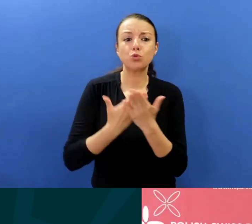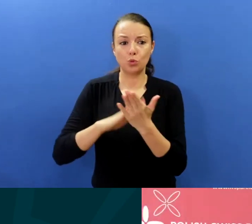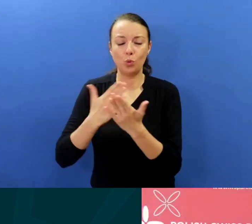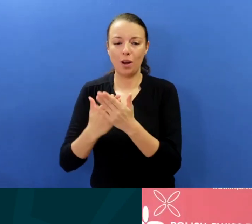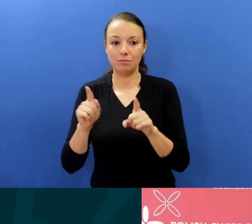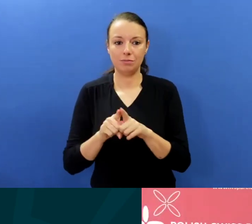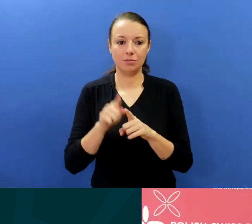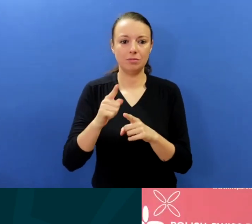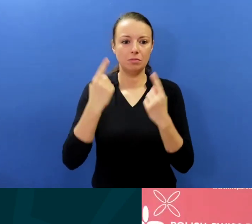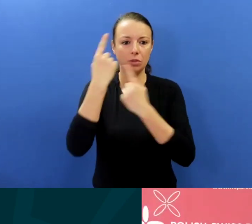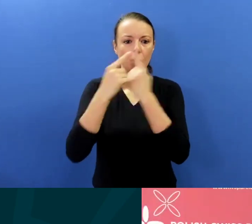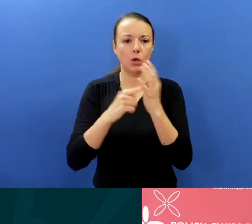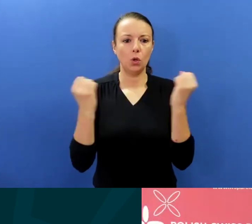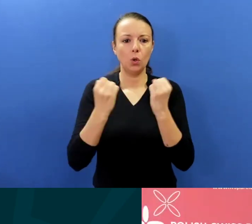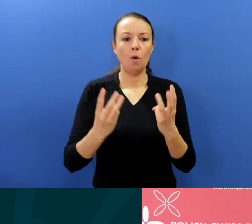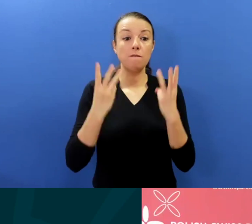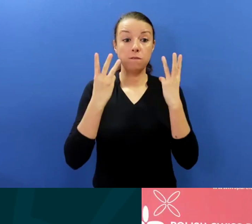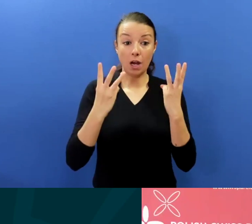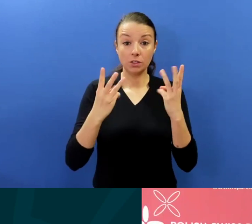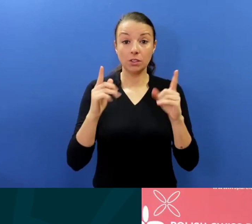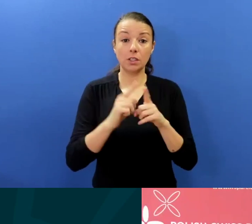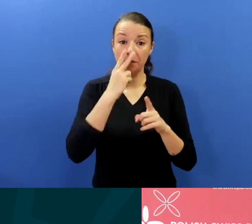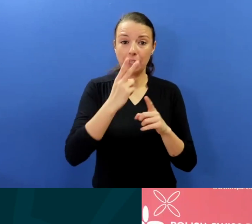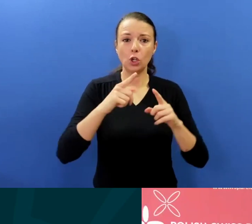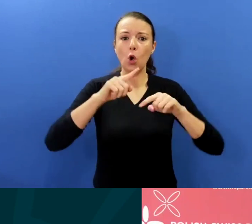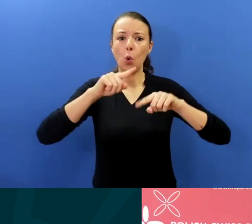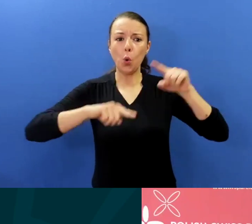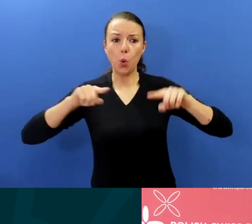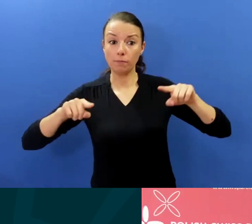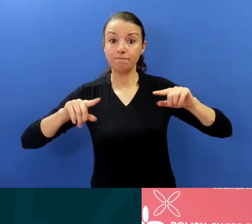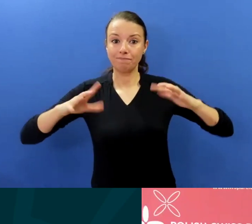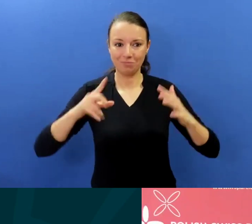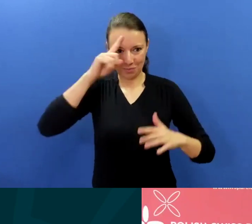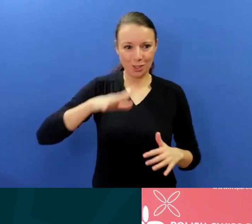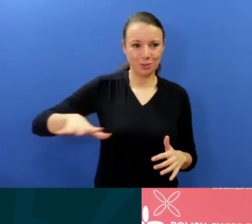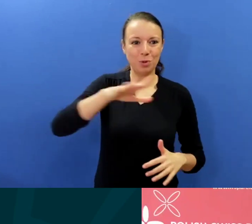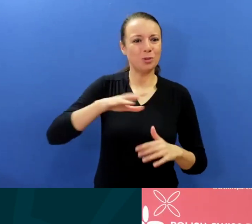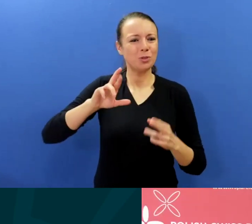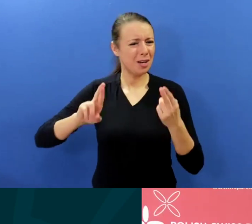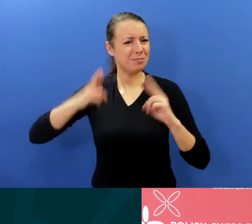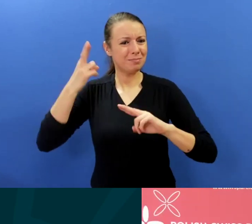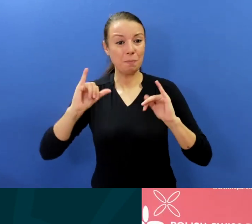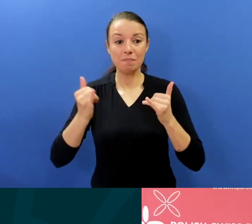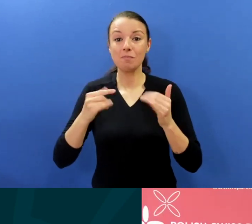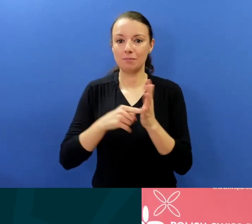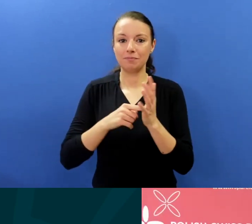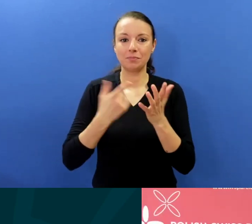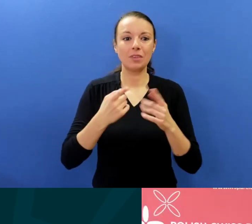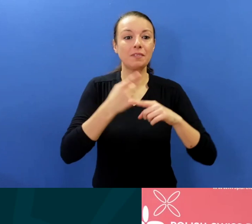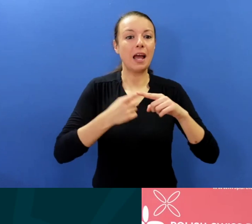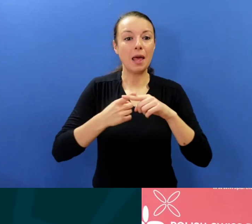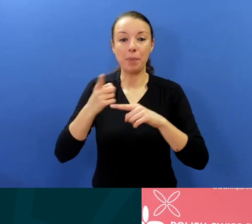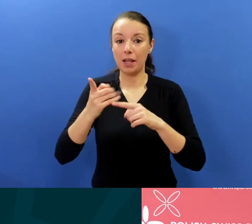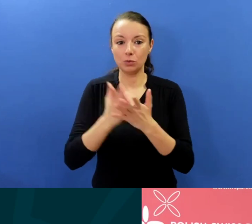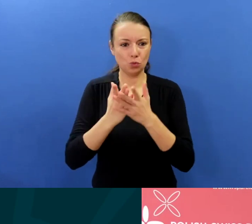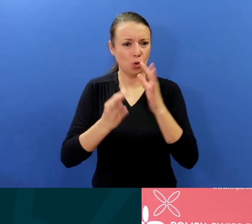sharing this particular dimension that we believe plays a particularly important role in the way how